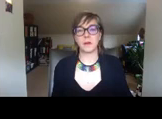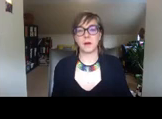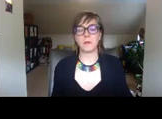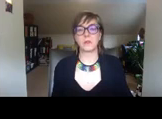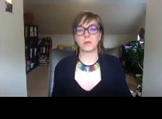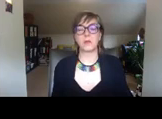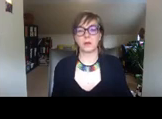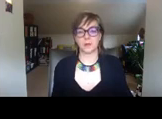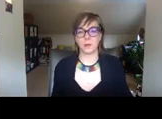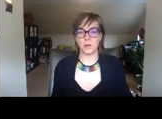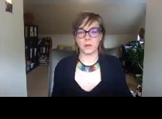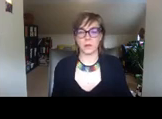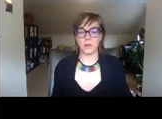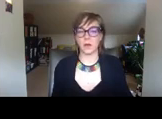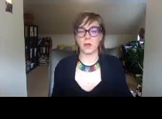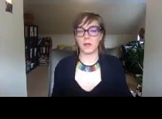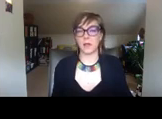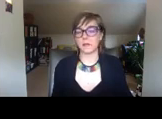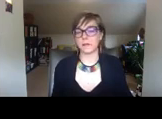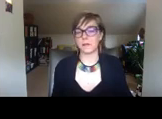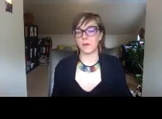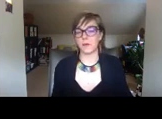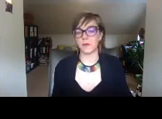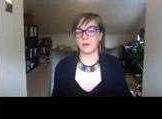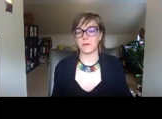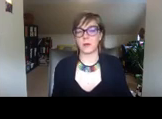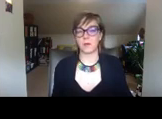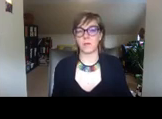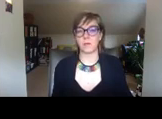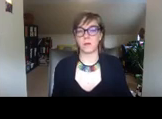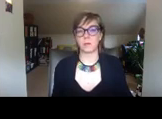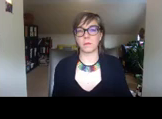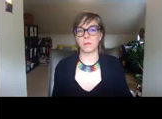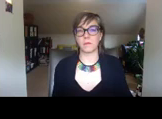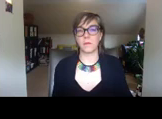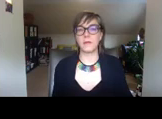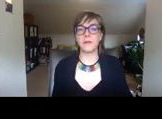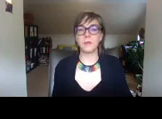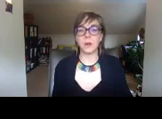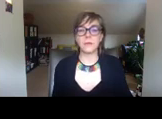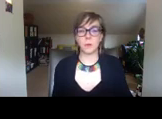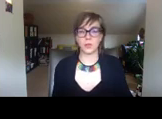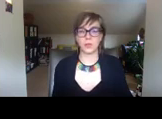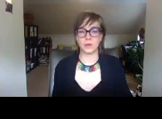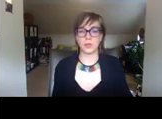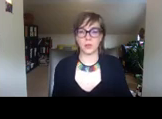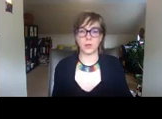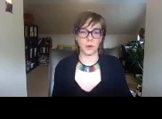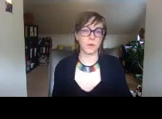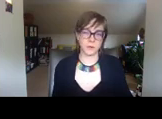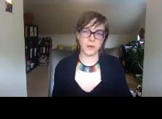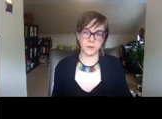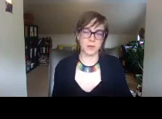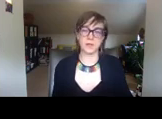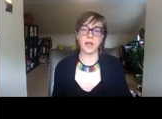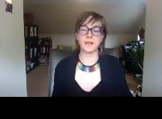has become solely on screens. And for, you know, for even if you love watching television, you're